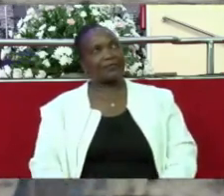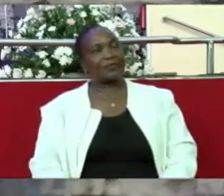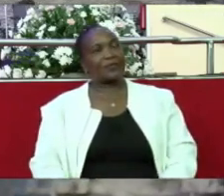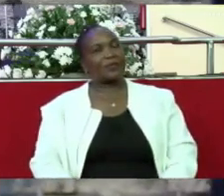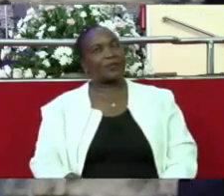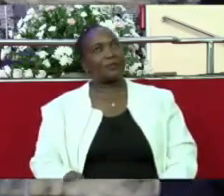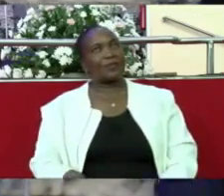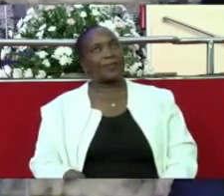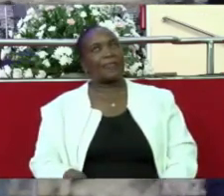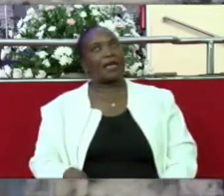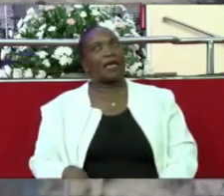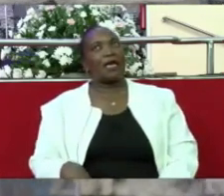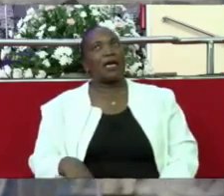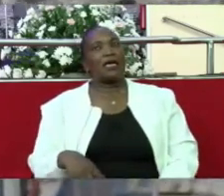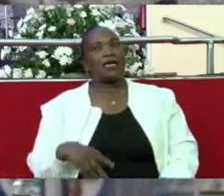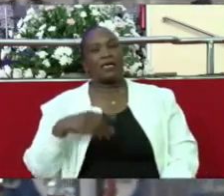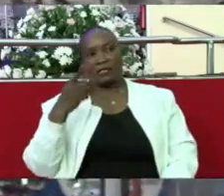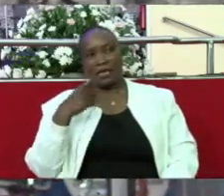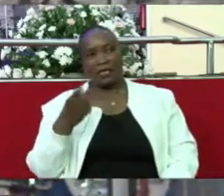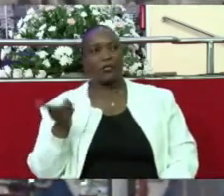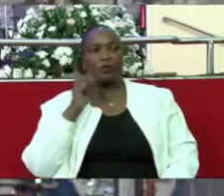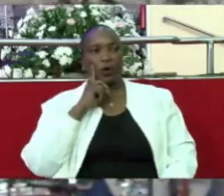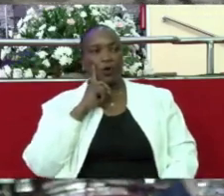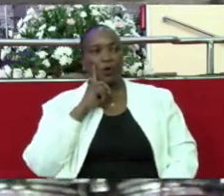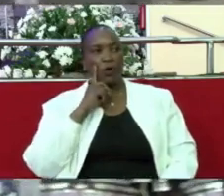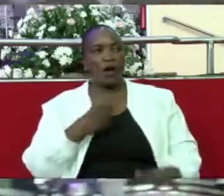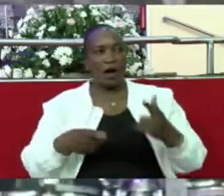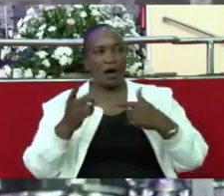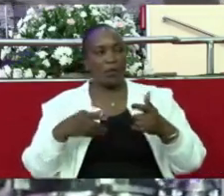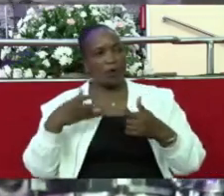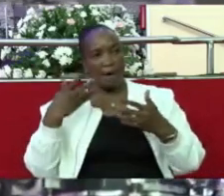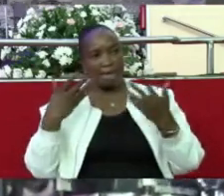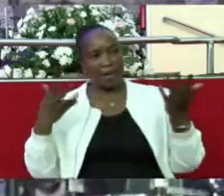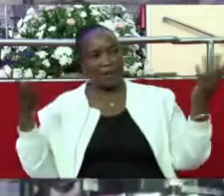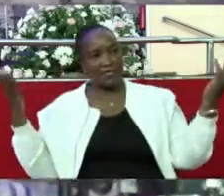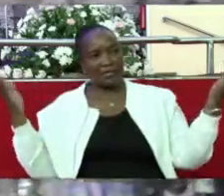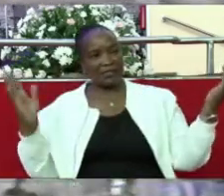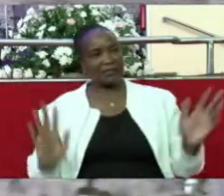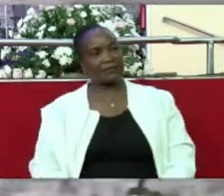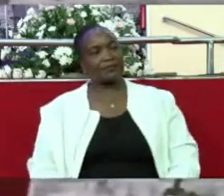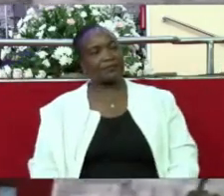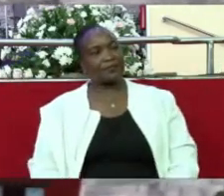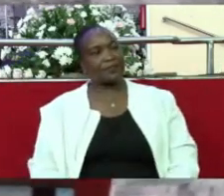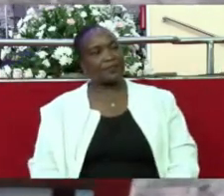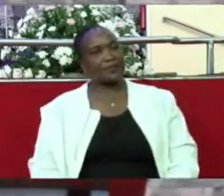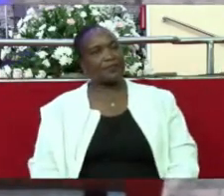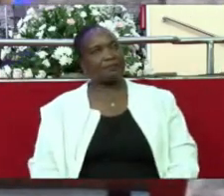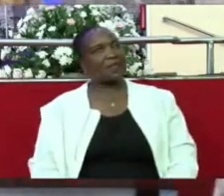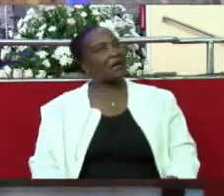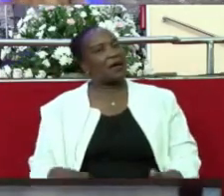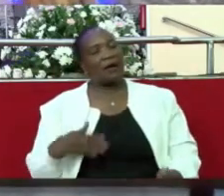said, tomorrow, bring me your CV. The same CV that I told you that had nothing much.